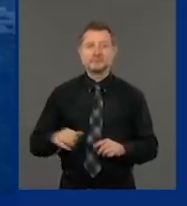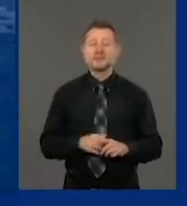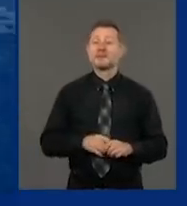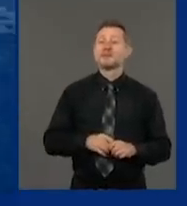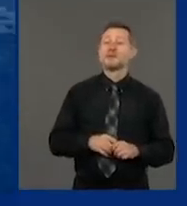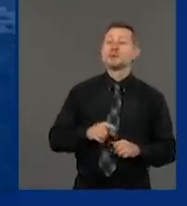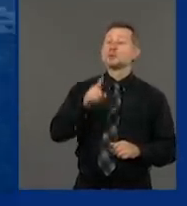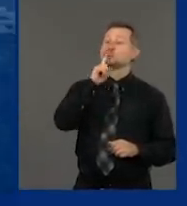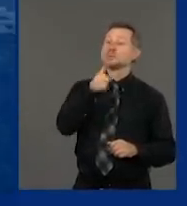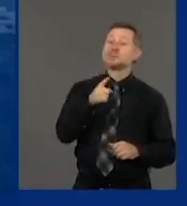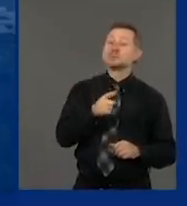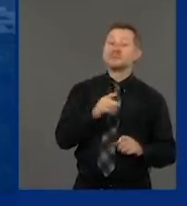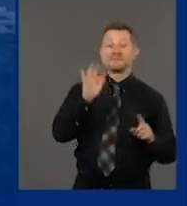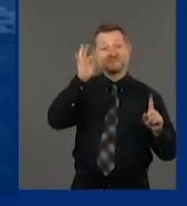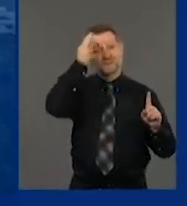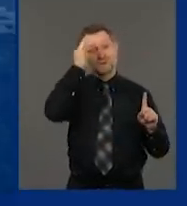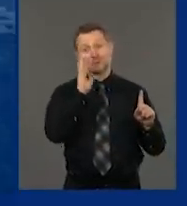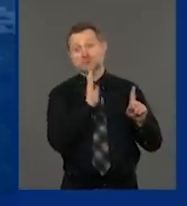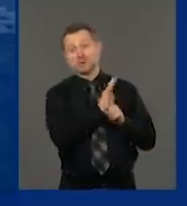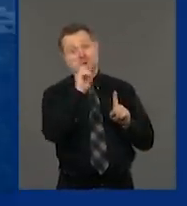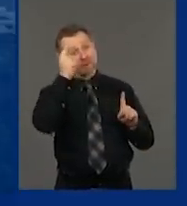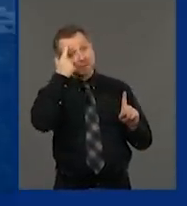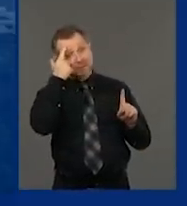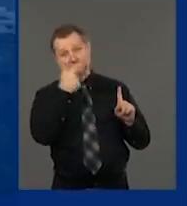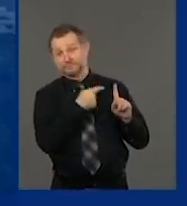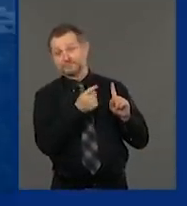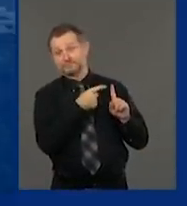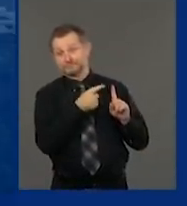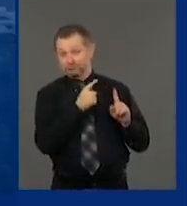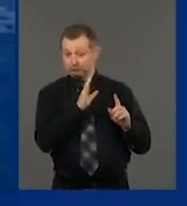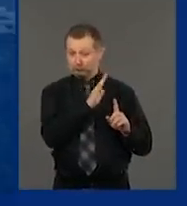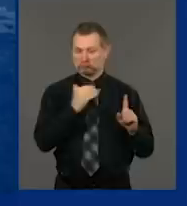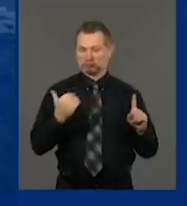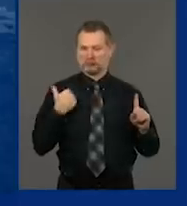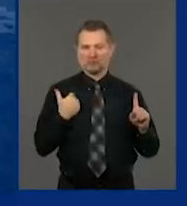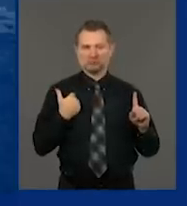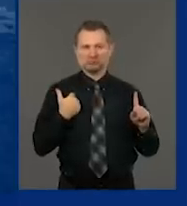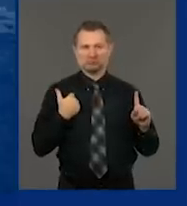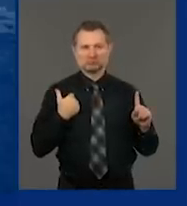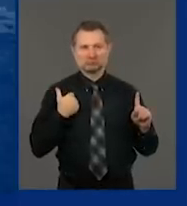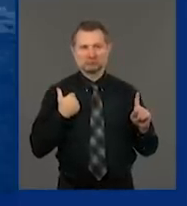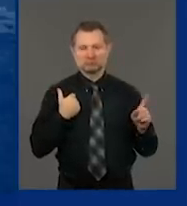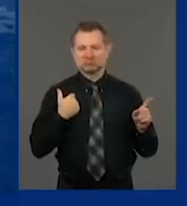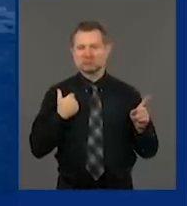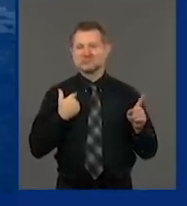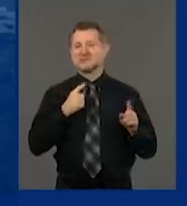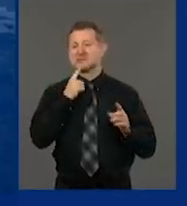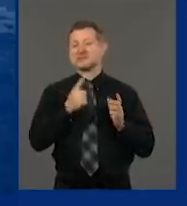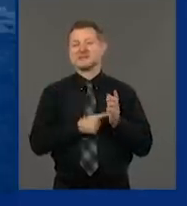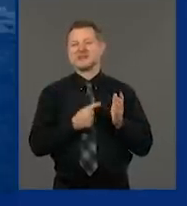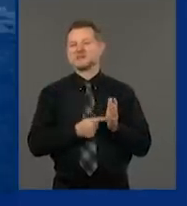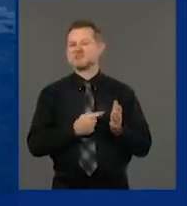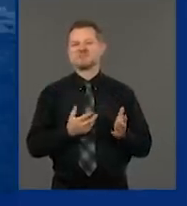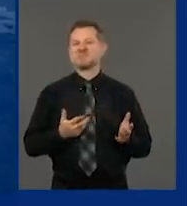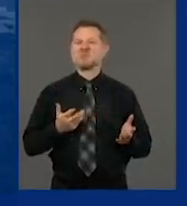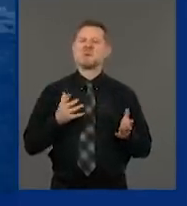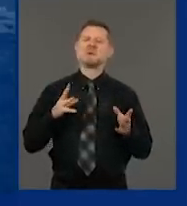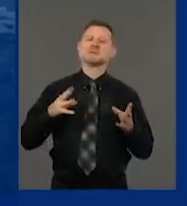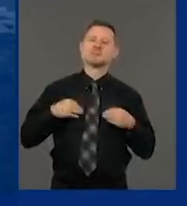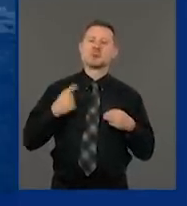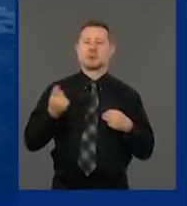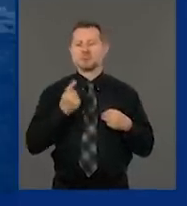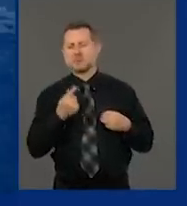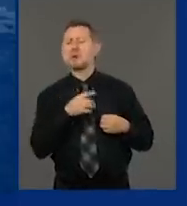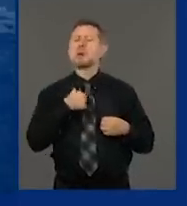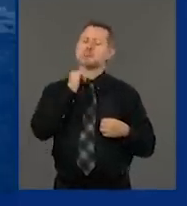And look, it is the federal government because it is the federal government. Sometimes it is what it is. And